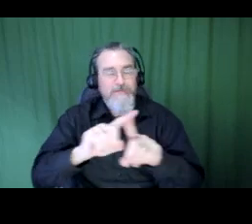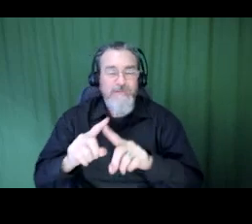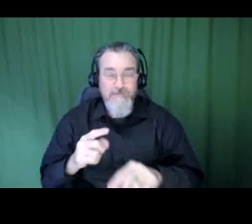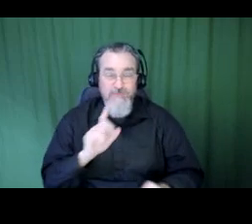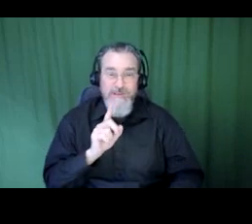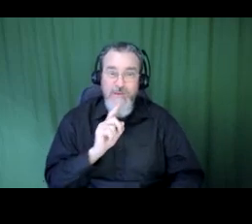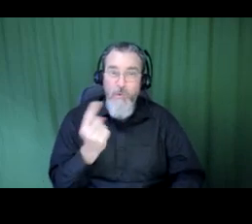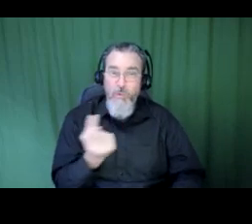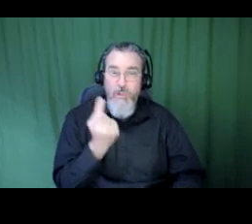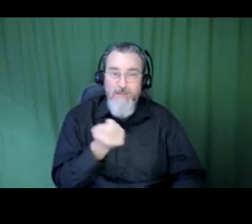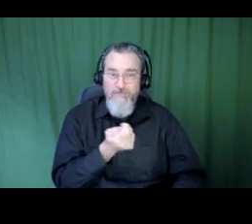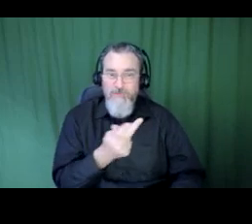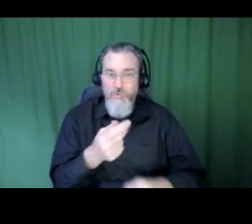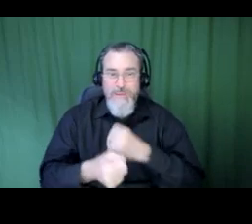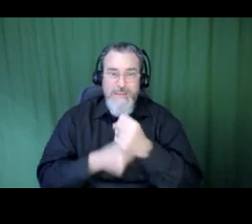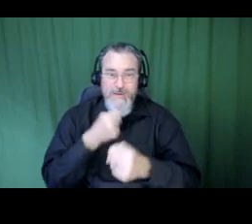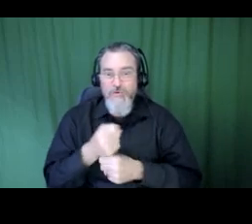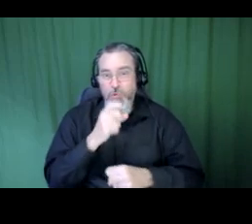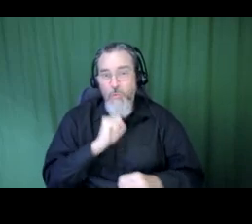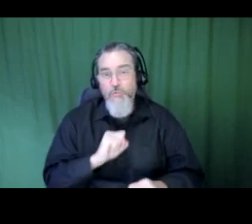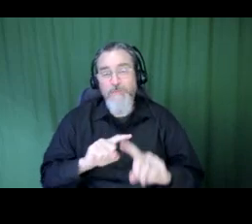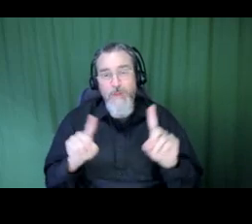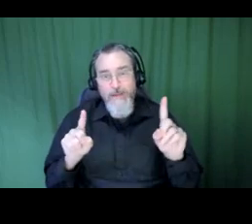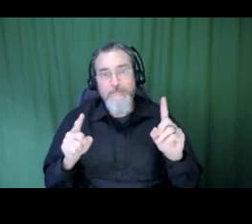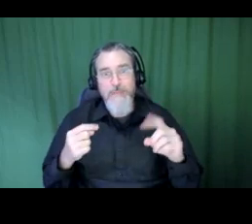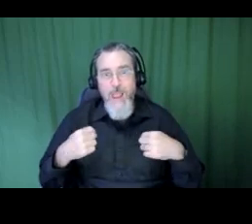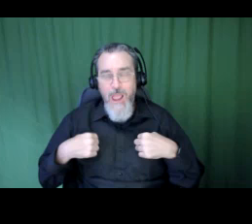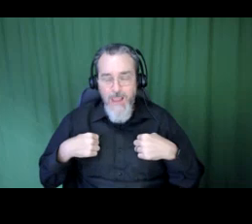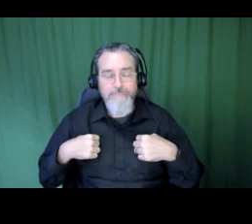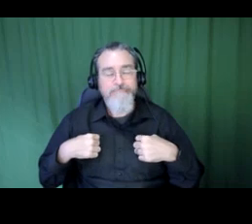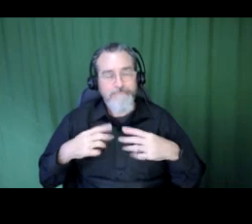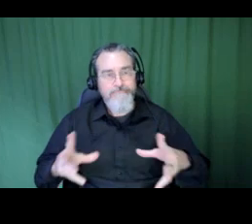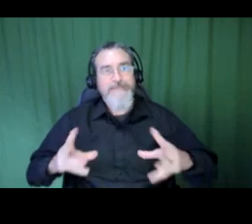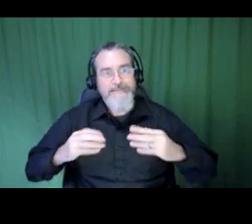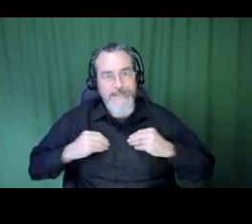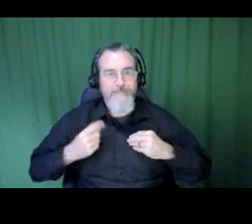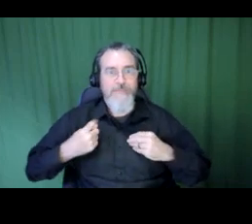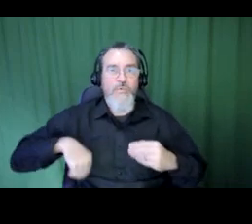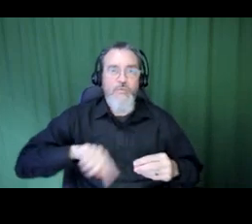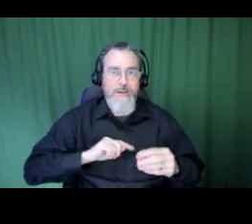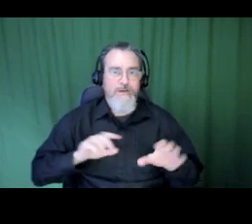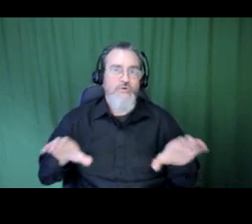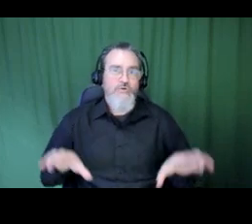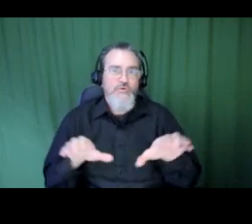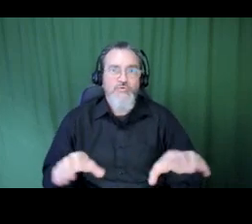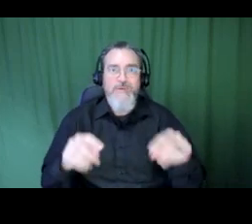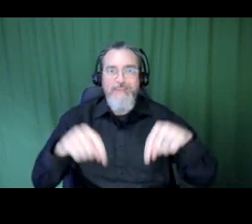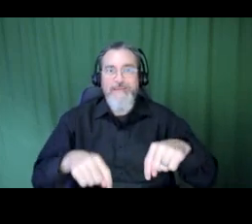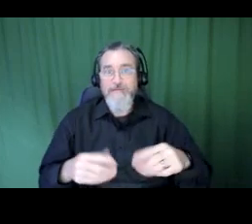long, but I have officially accepted that we are doing this. And you can head to the next slide.